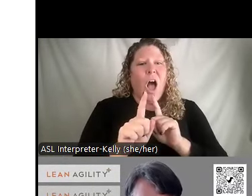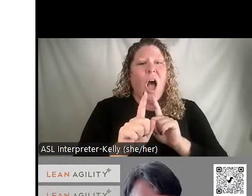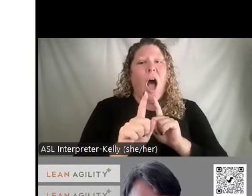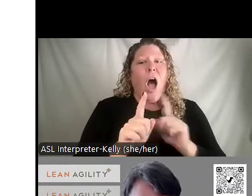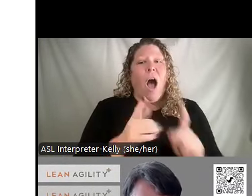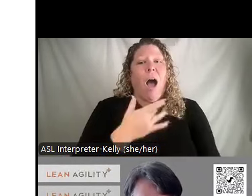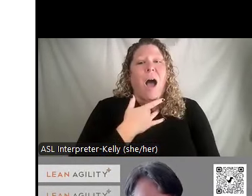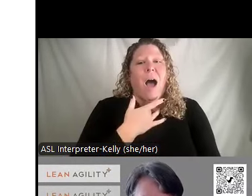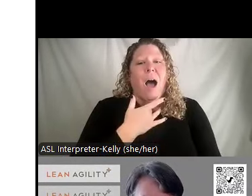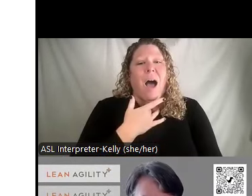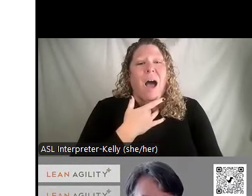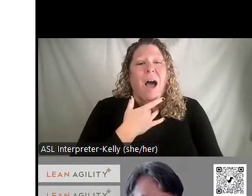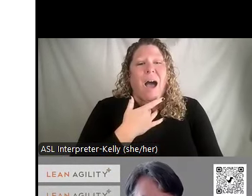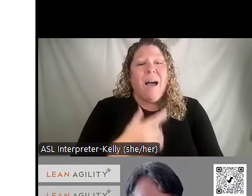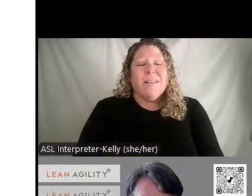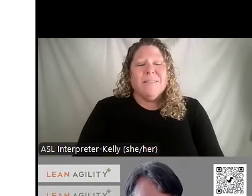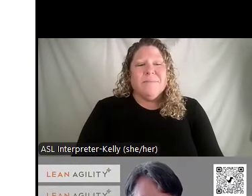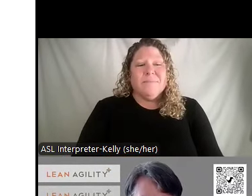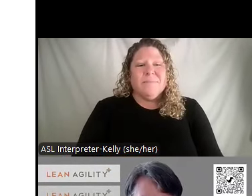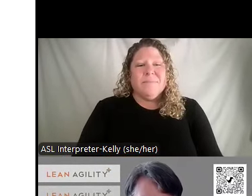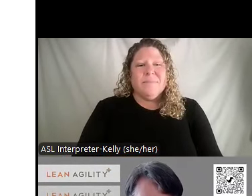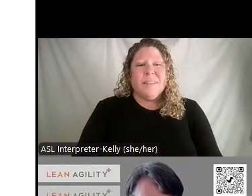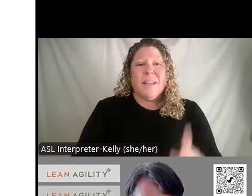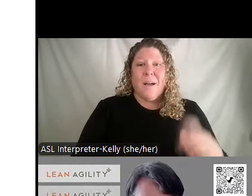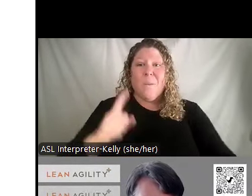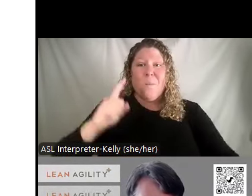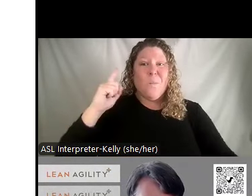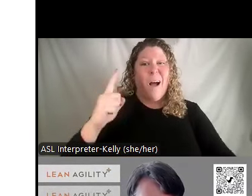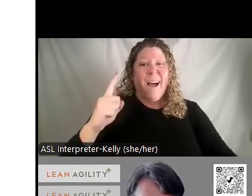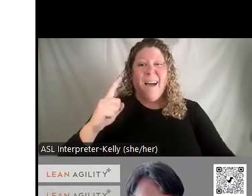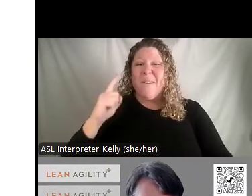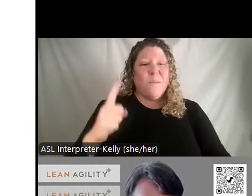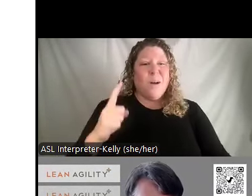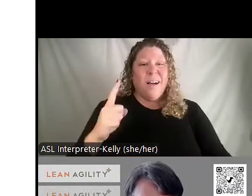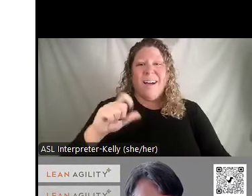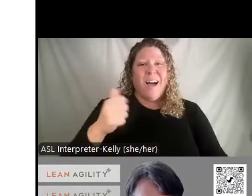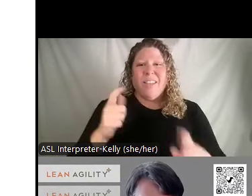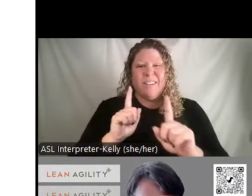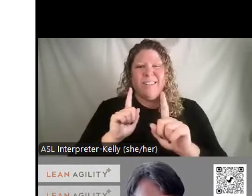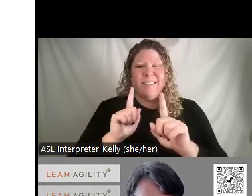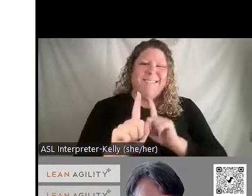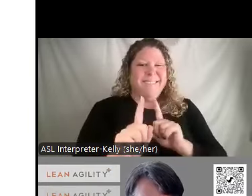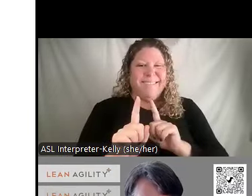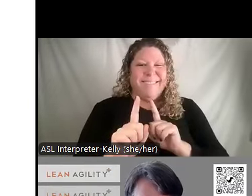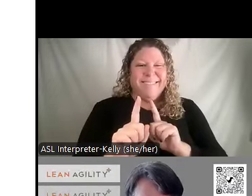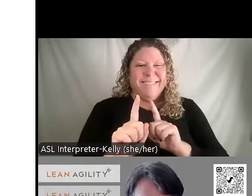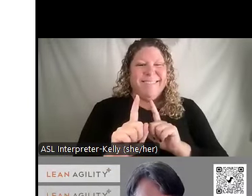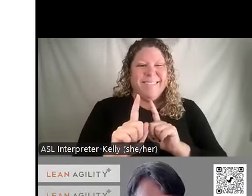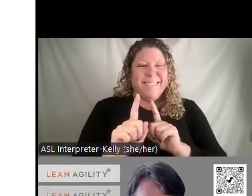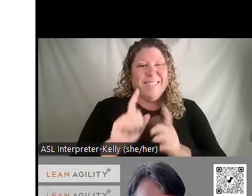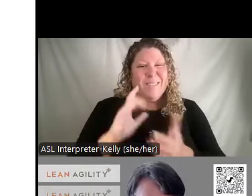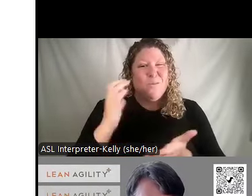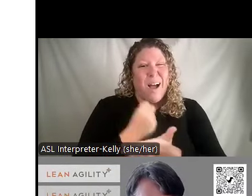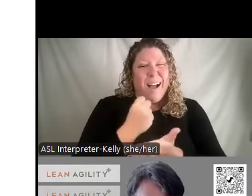Who was it? As Ben was gesturing number 1 with his hand, Scott ran through the finish line and won by